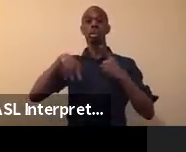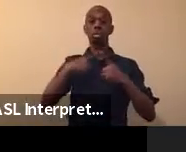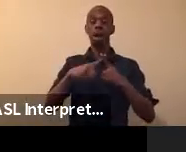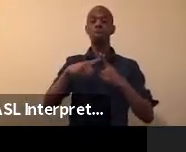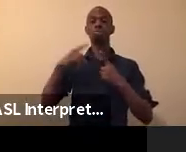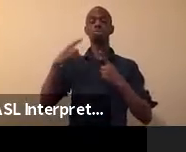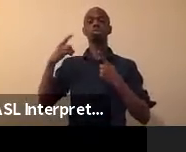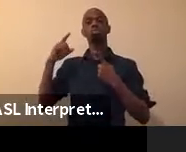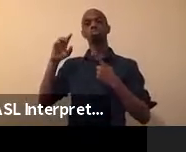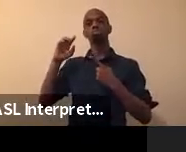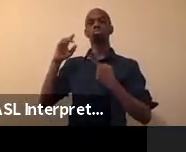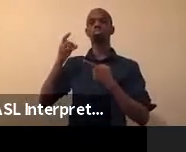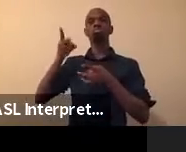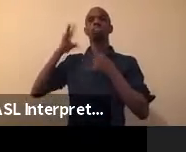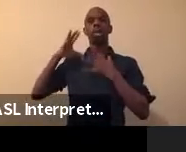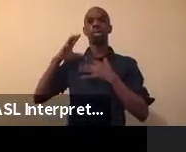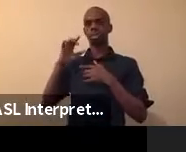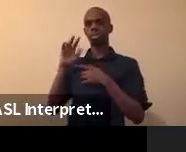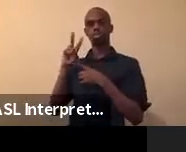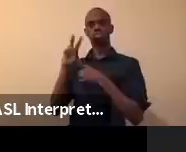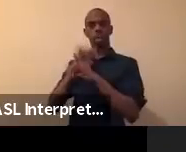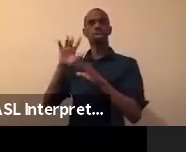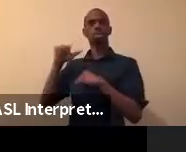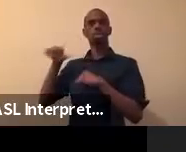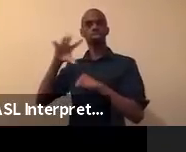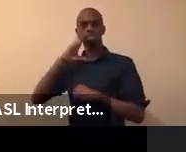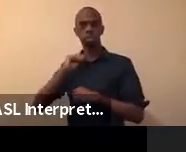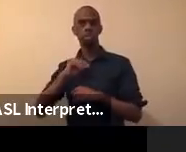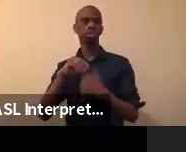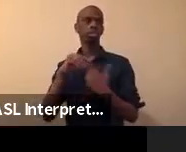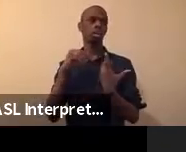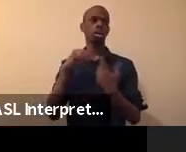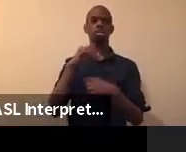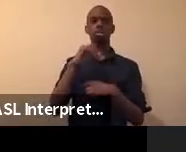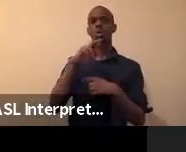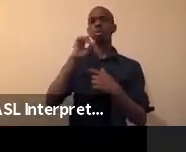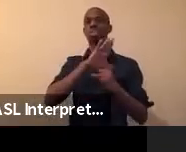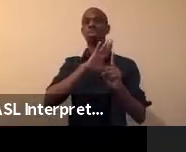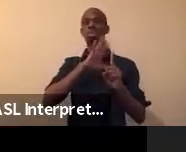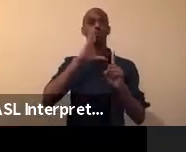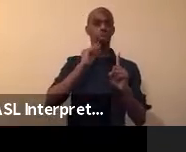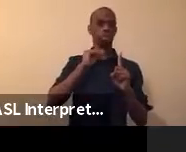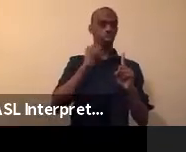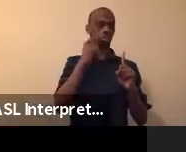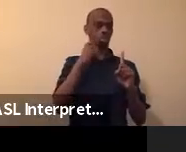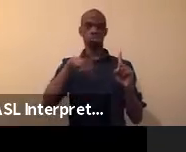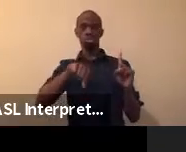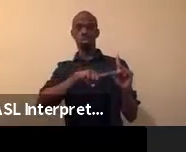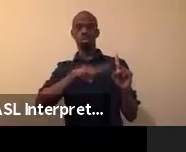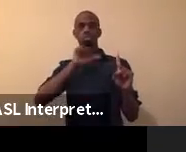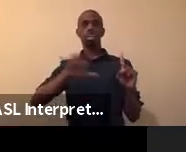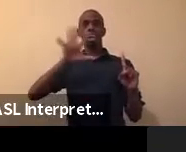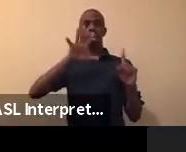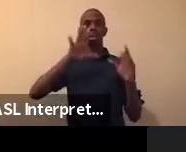right, as Asian women. Basically, this hashtag has become kind of a space to tell